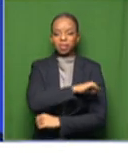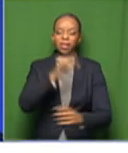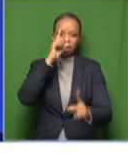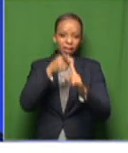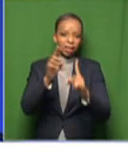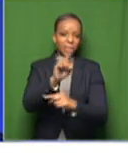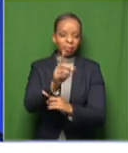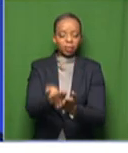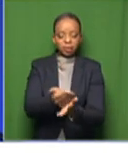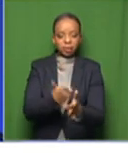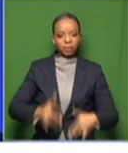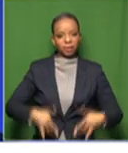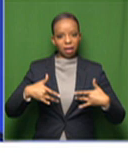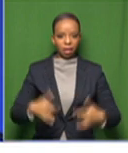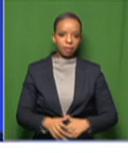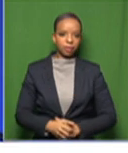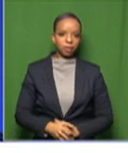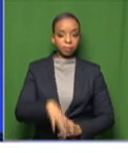total of